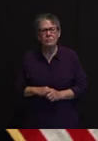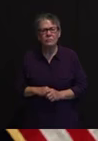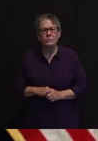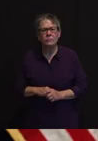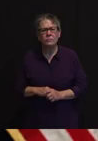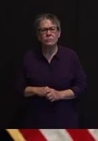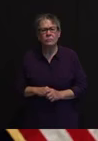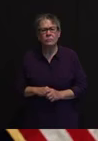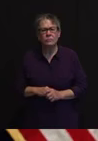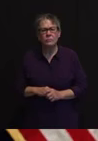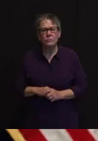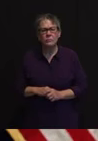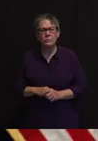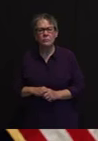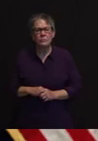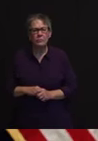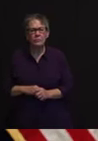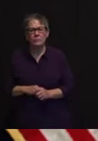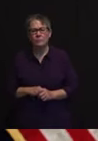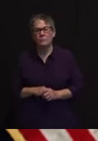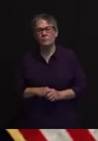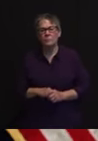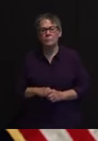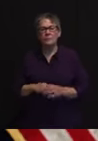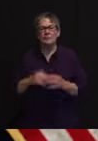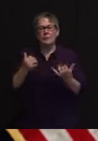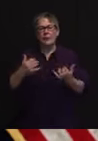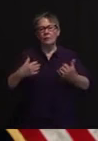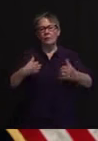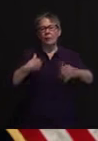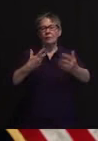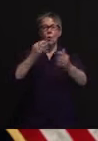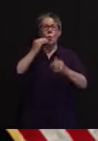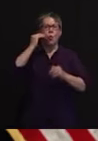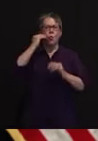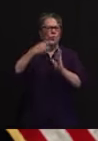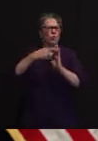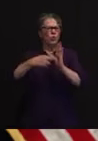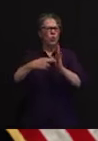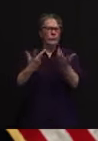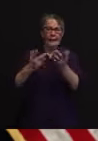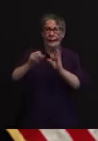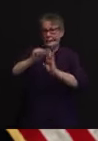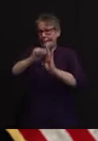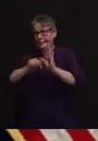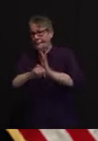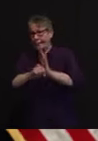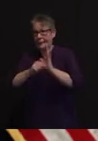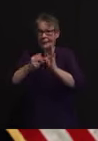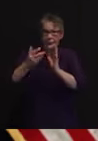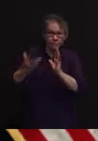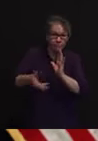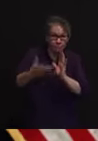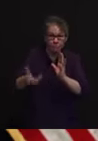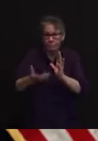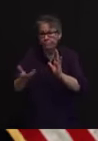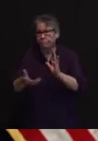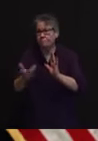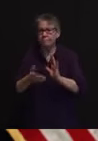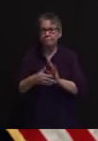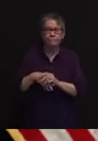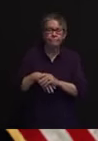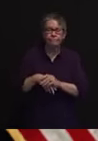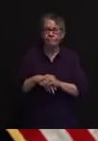pride for our communities, but it is also as a infrastructure, some days as an infrastructure and data